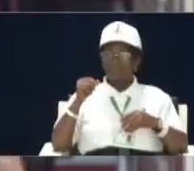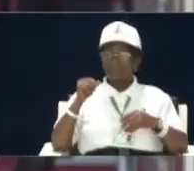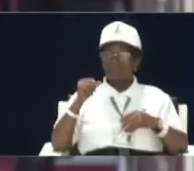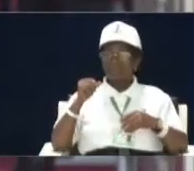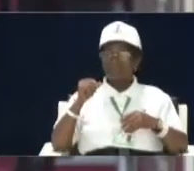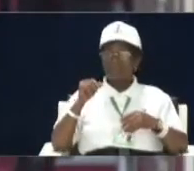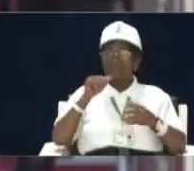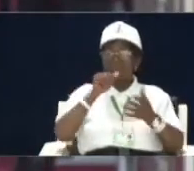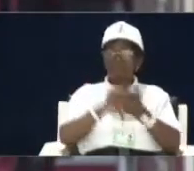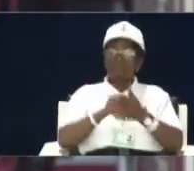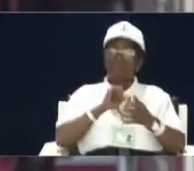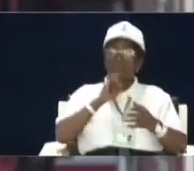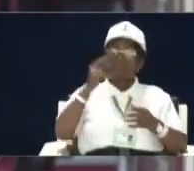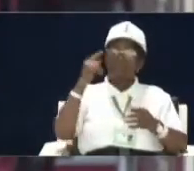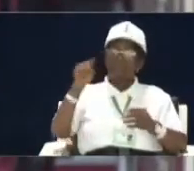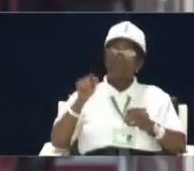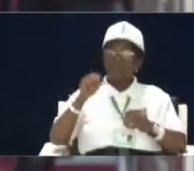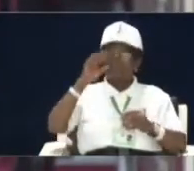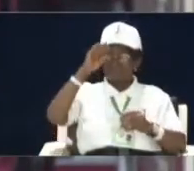"That's the man you must follow."